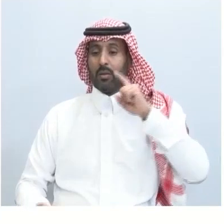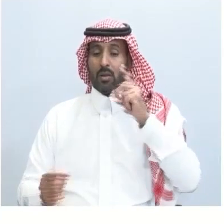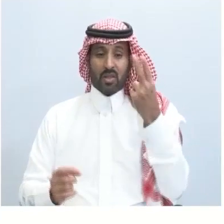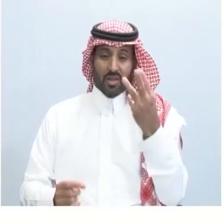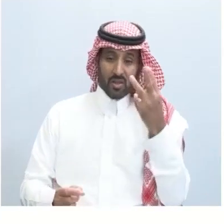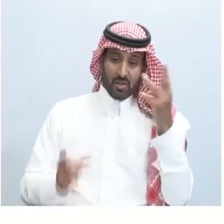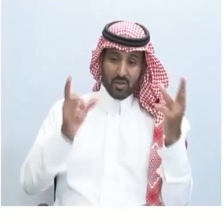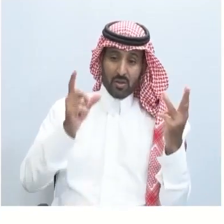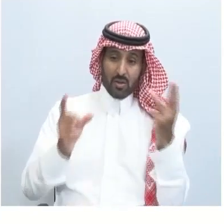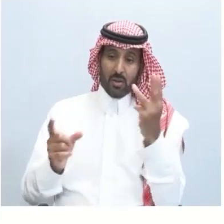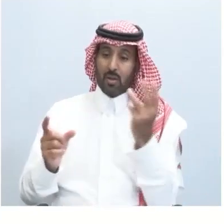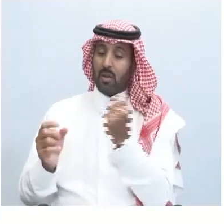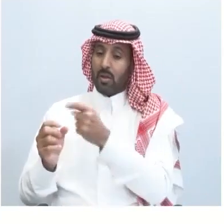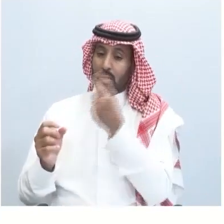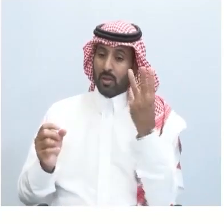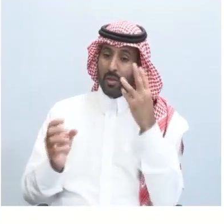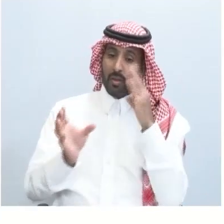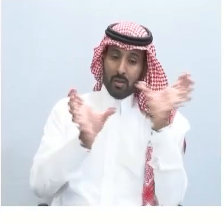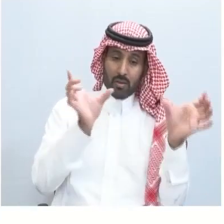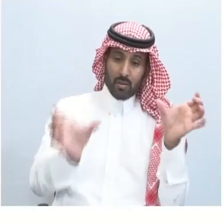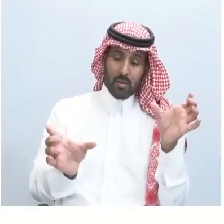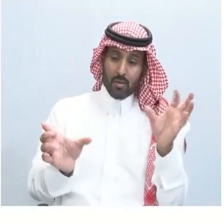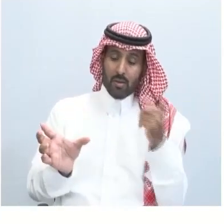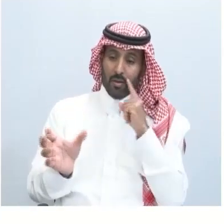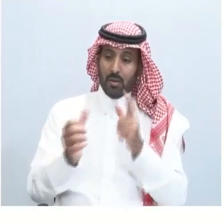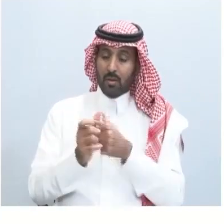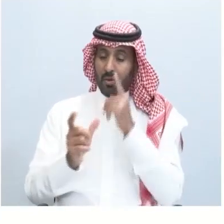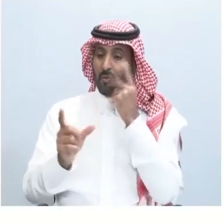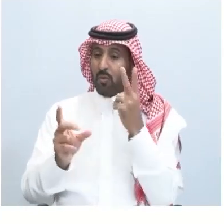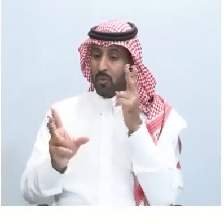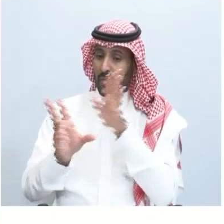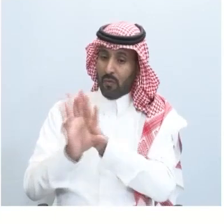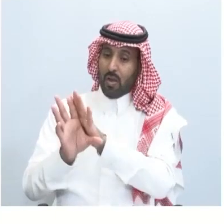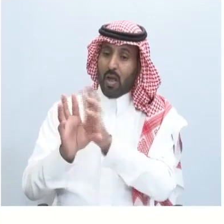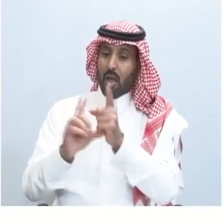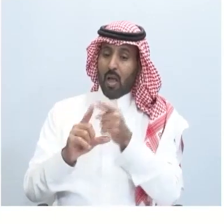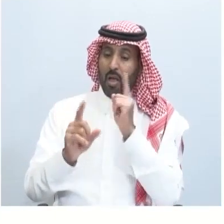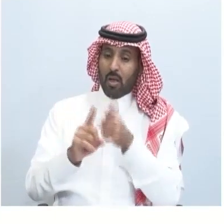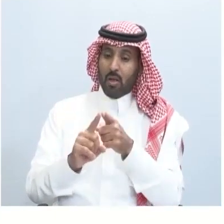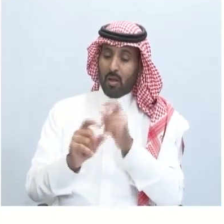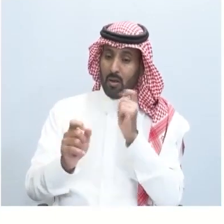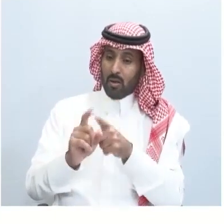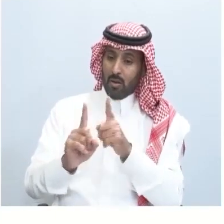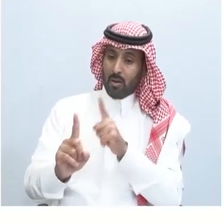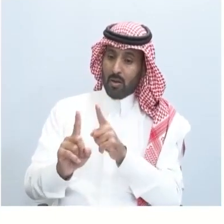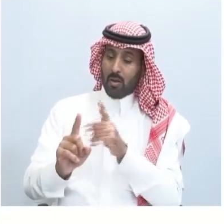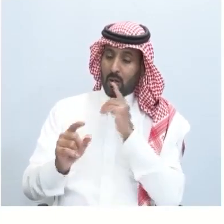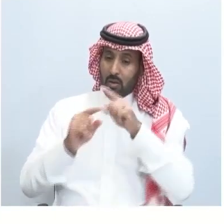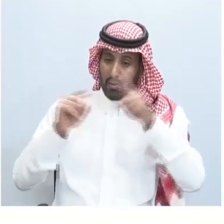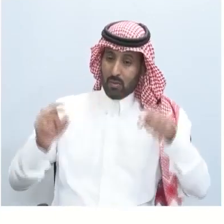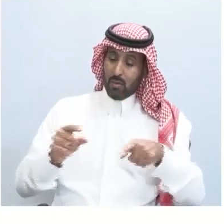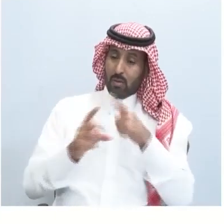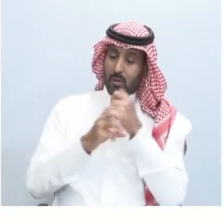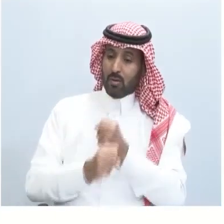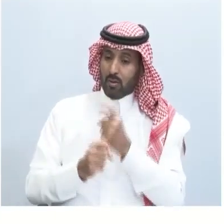players, three forwards, the center and two wingers, two defensemen, and a goaltender. The objective of the game is to